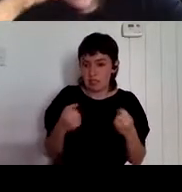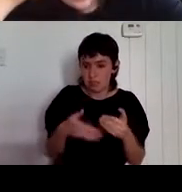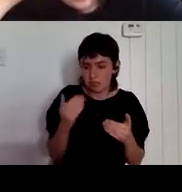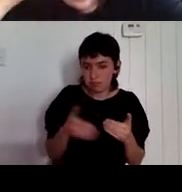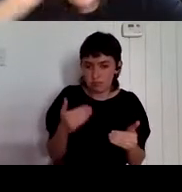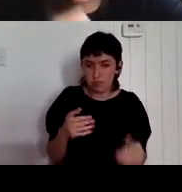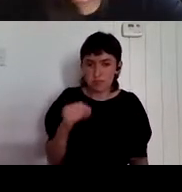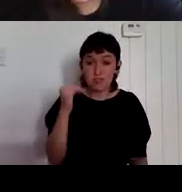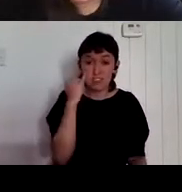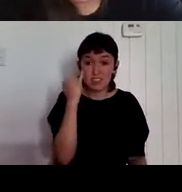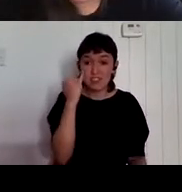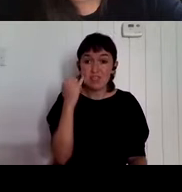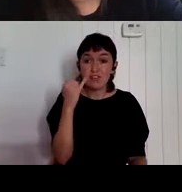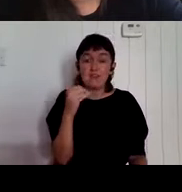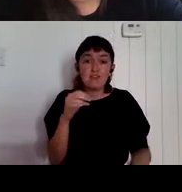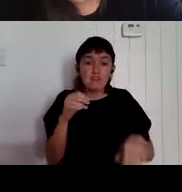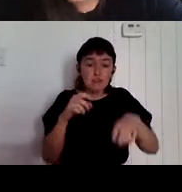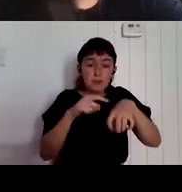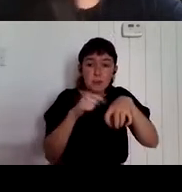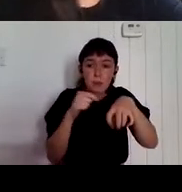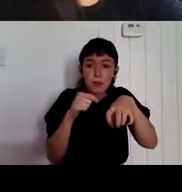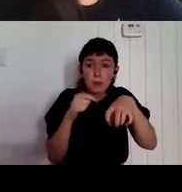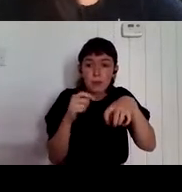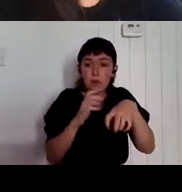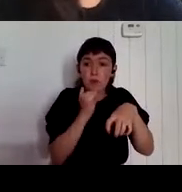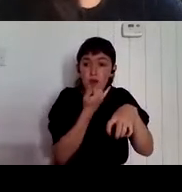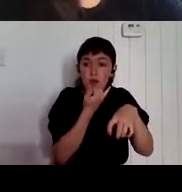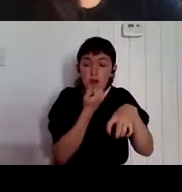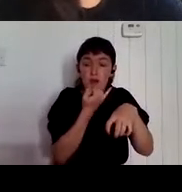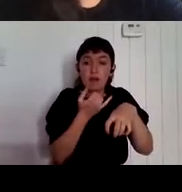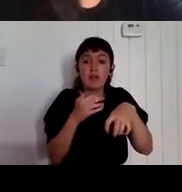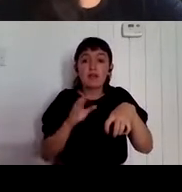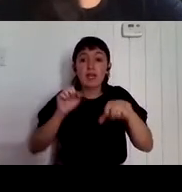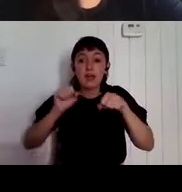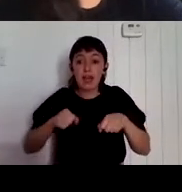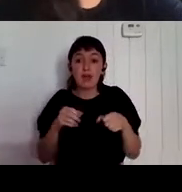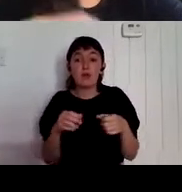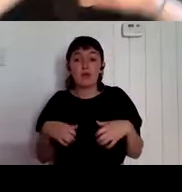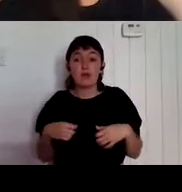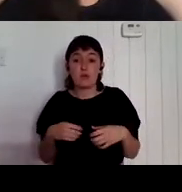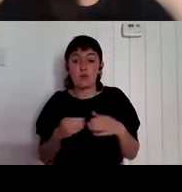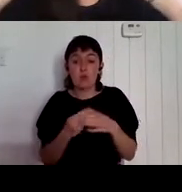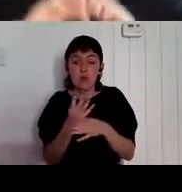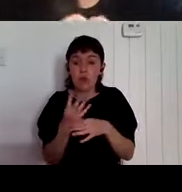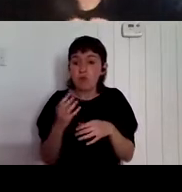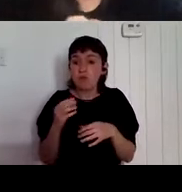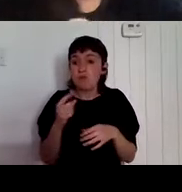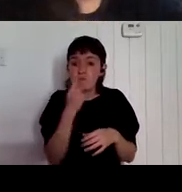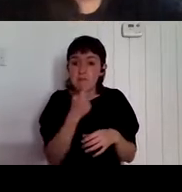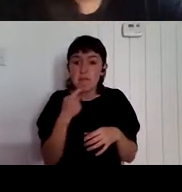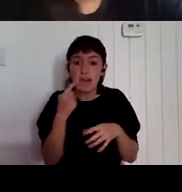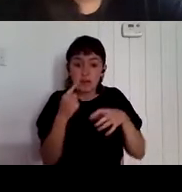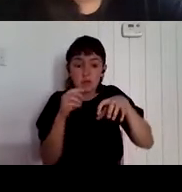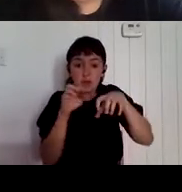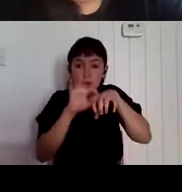start growing mouths kind of everywhere, which is horrifying. Yeah, no, we've seen jellyfish with like five or six mouths. And then it's like,